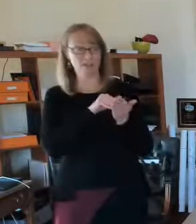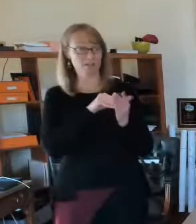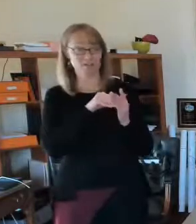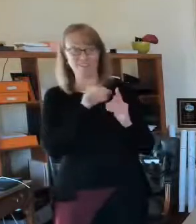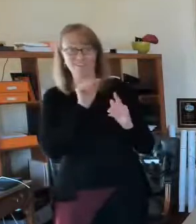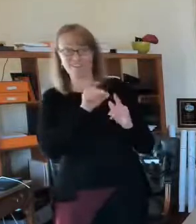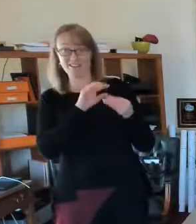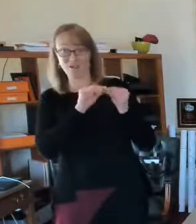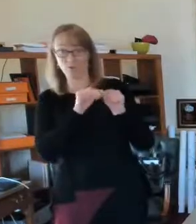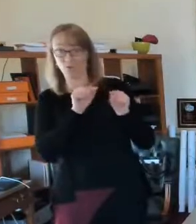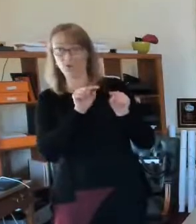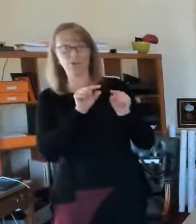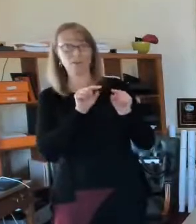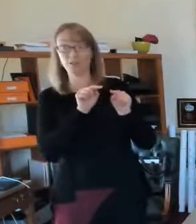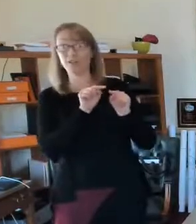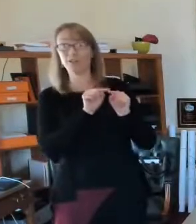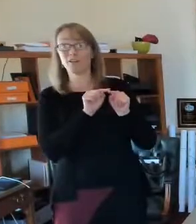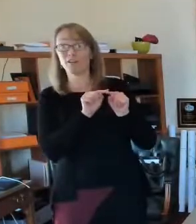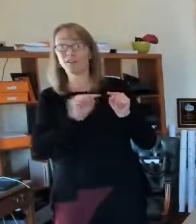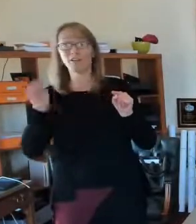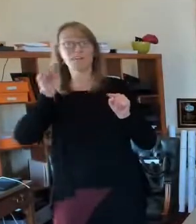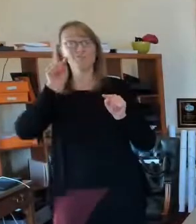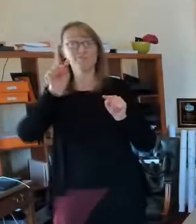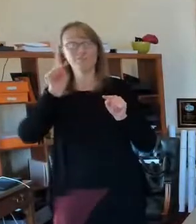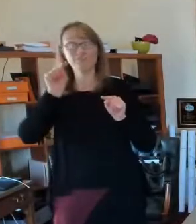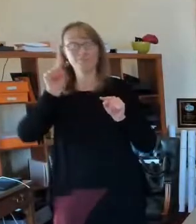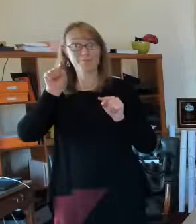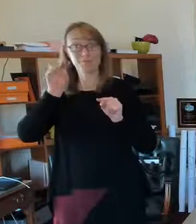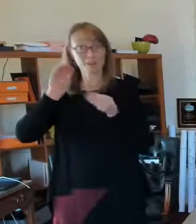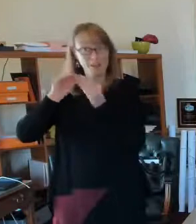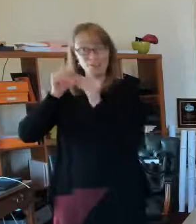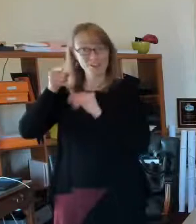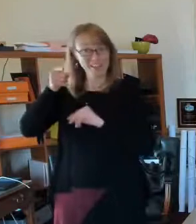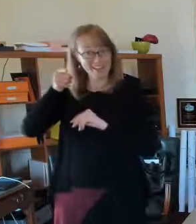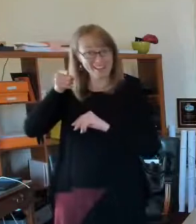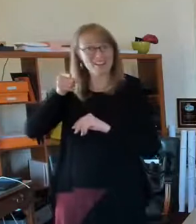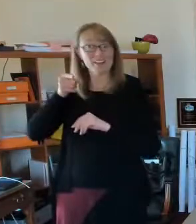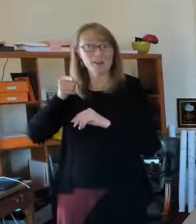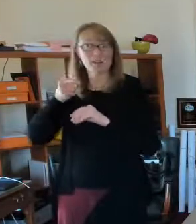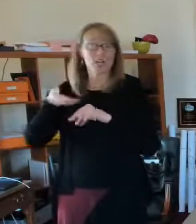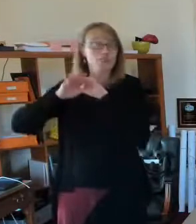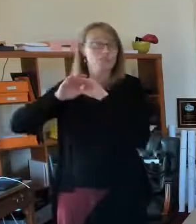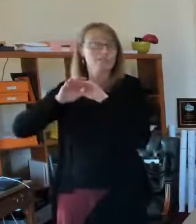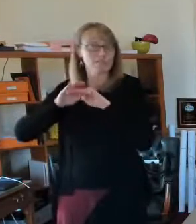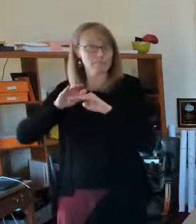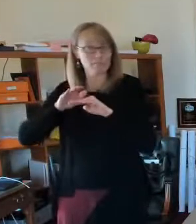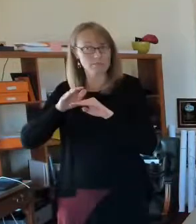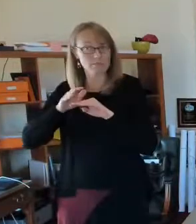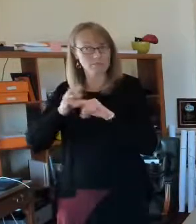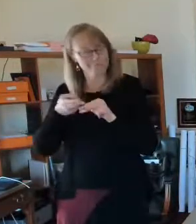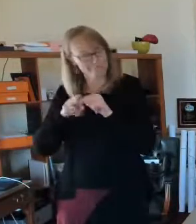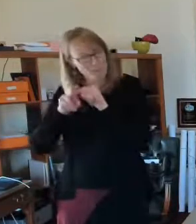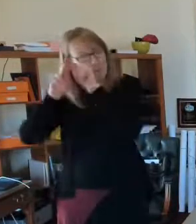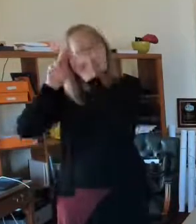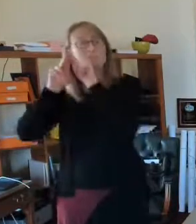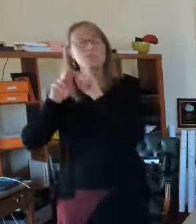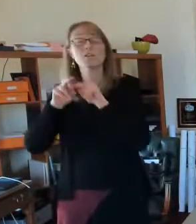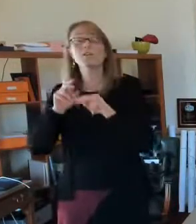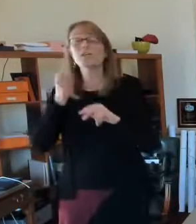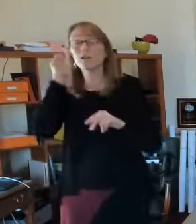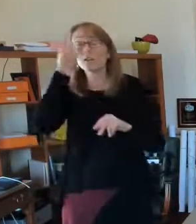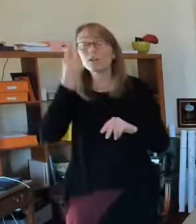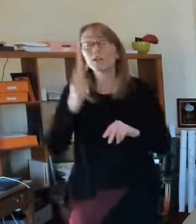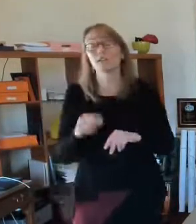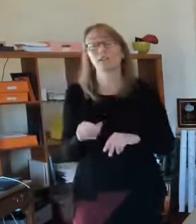everyone's numbers are up. The city's numbers are up also, but not up as much. They're significantly lower in